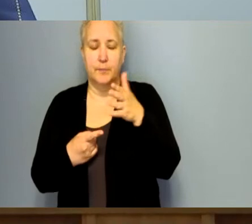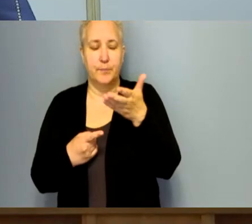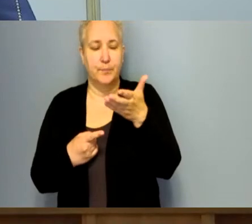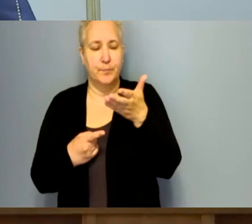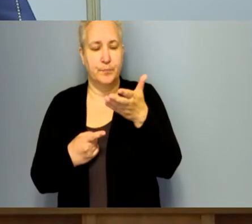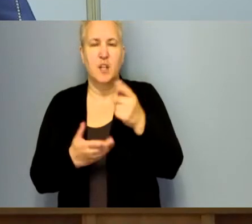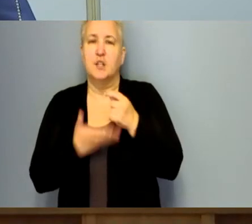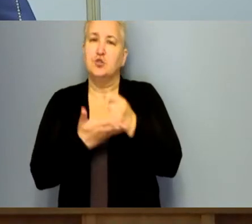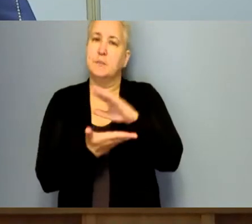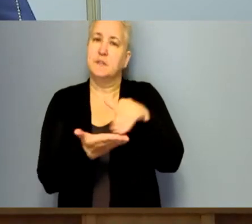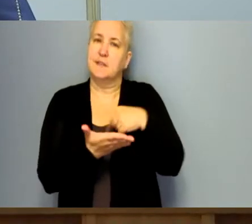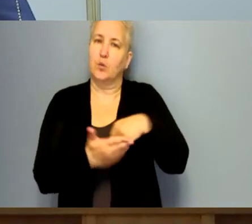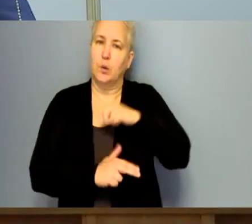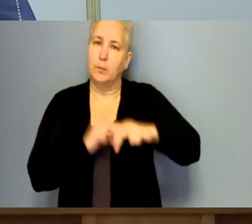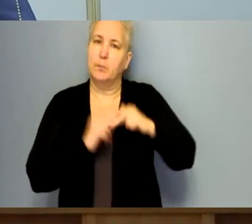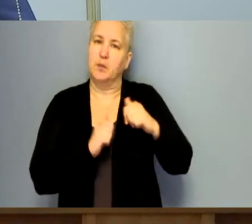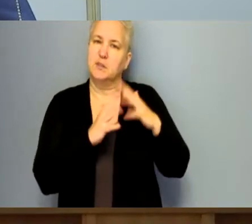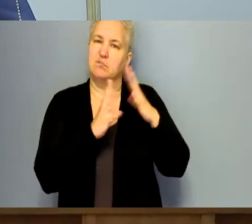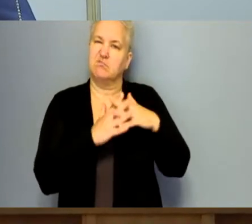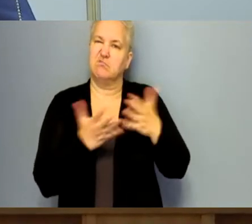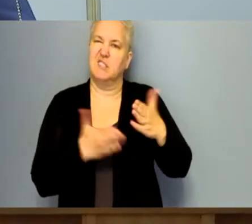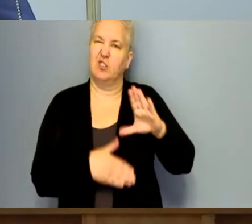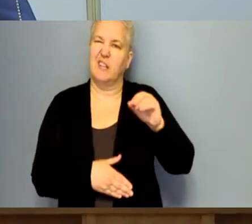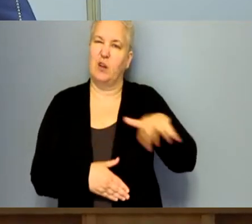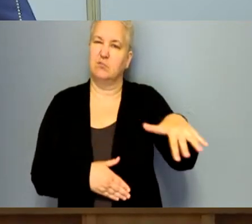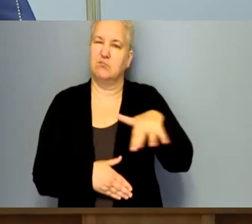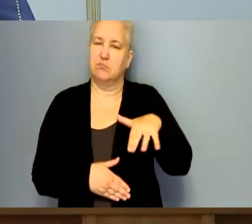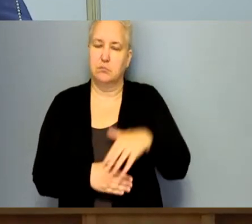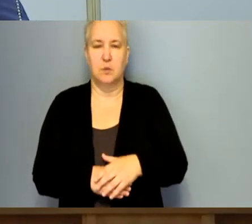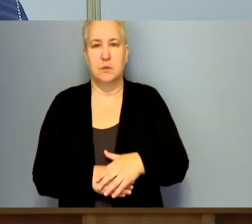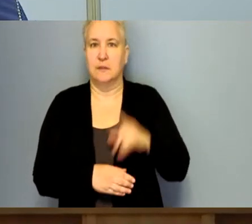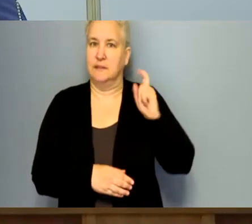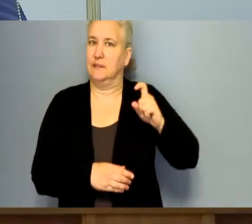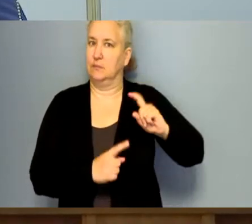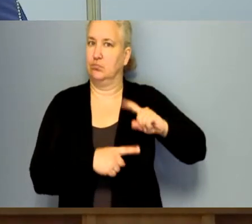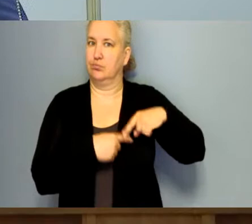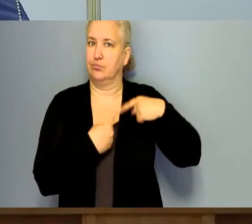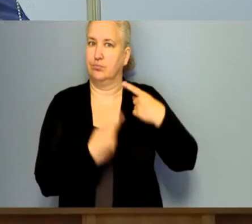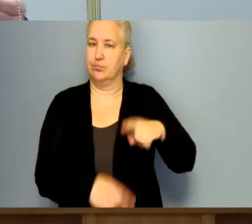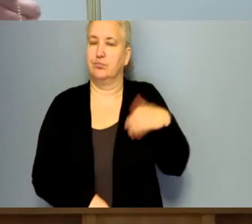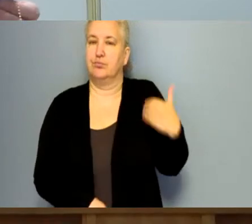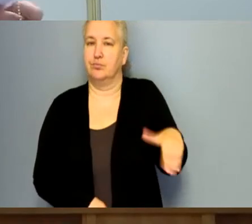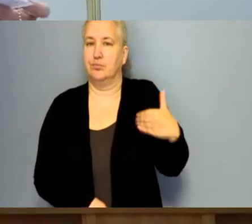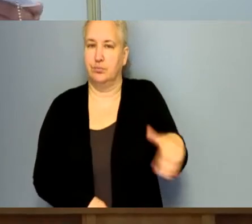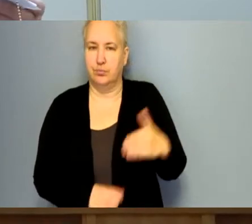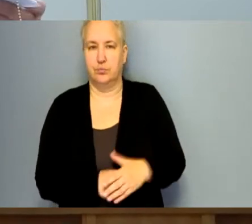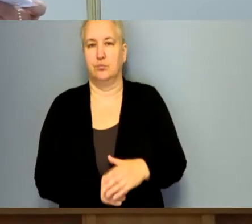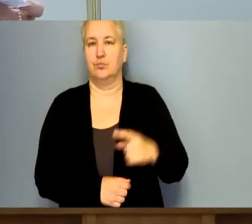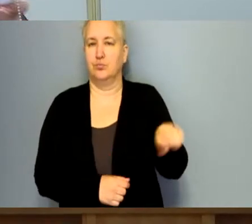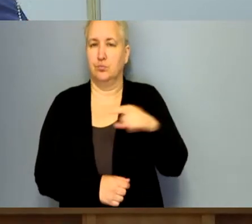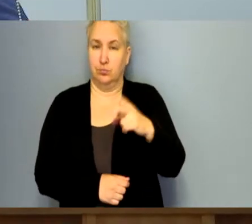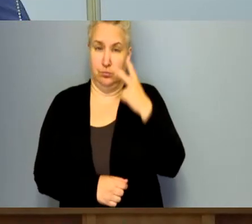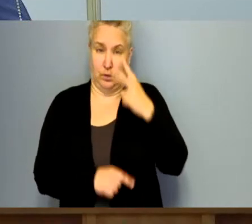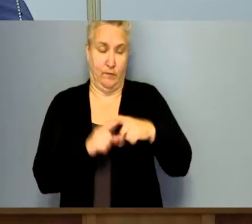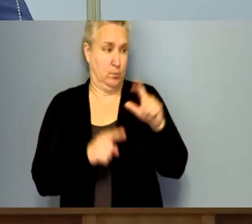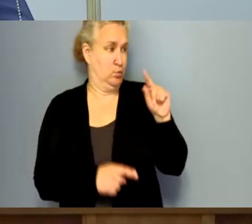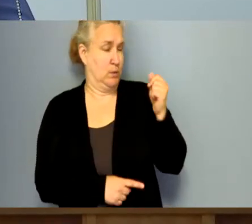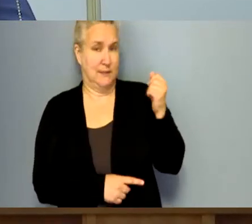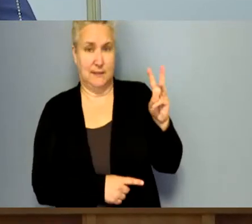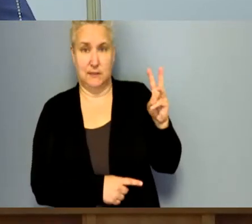treatment center that we're building here in this county. It's certainly long overdue. As you heard, in